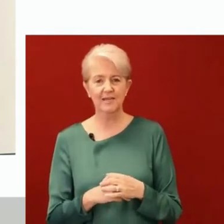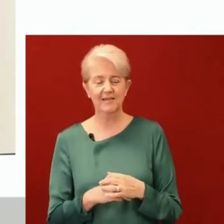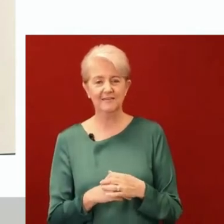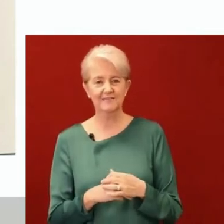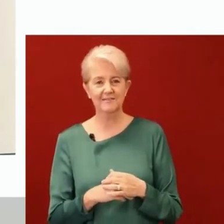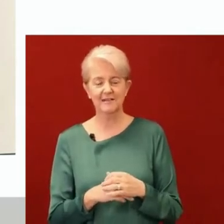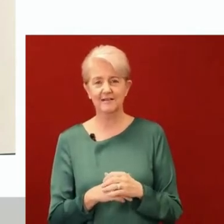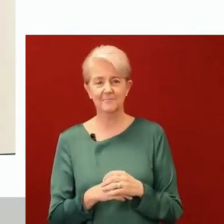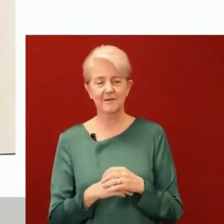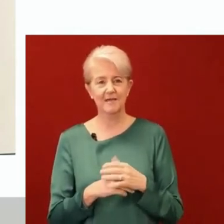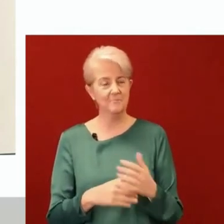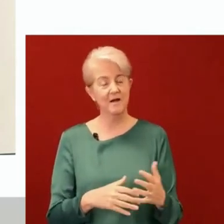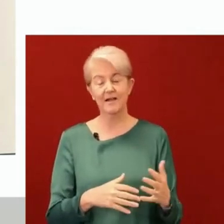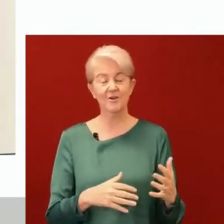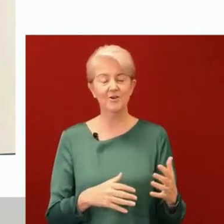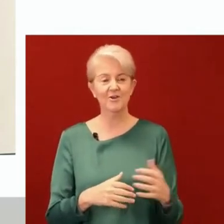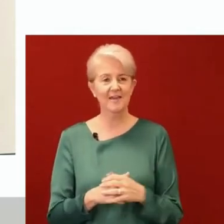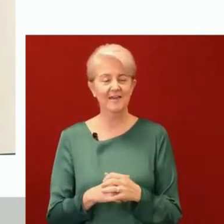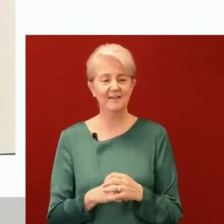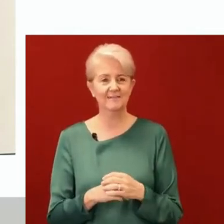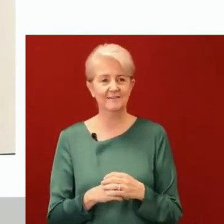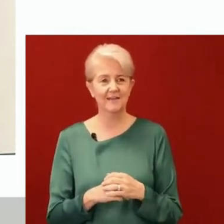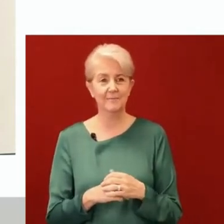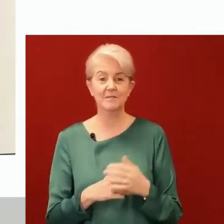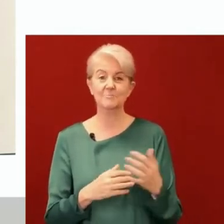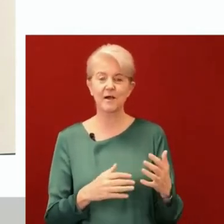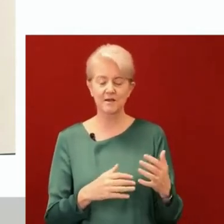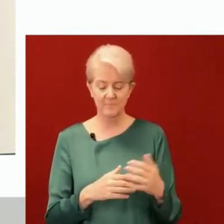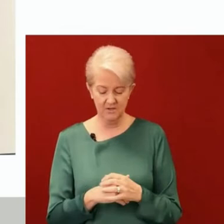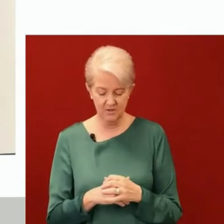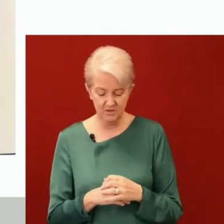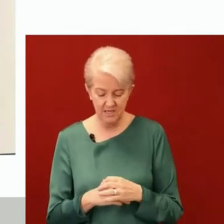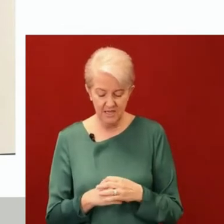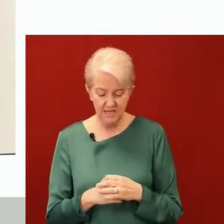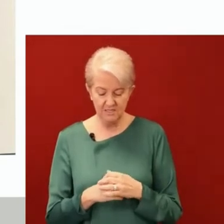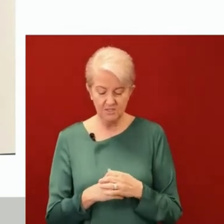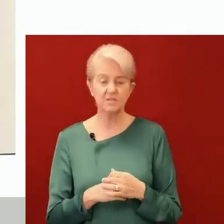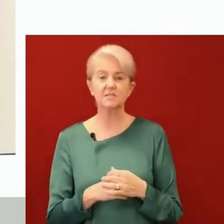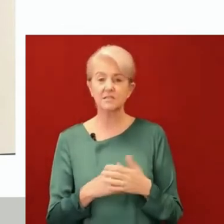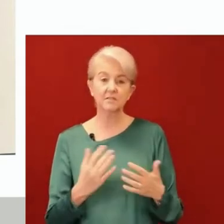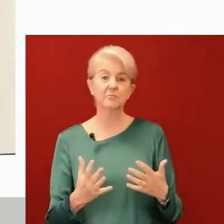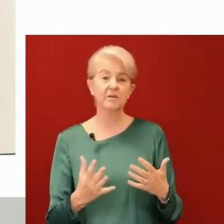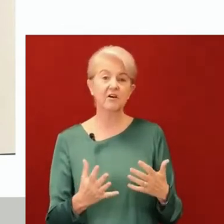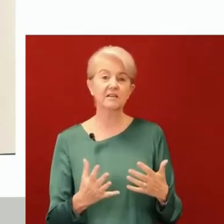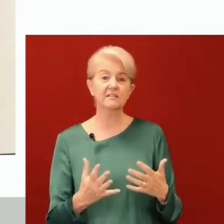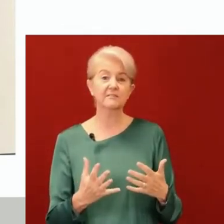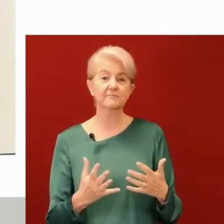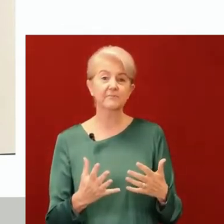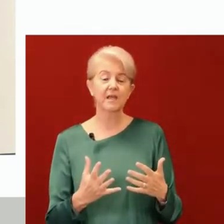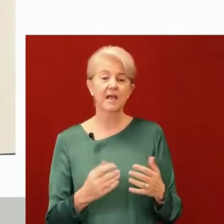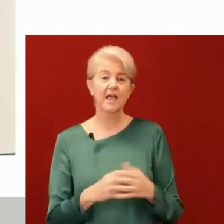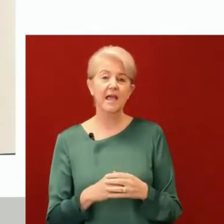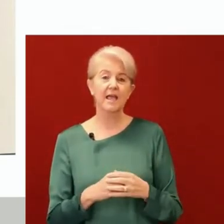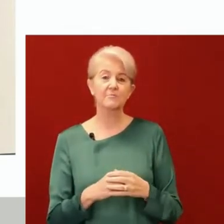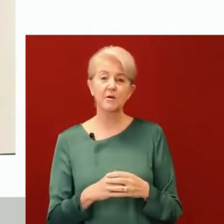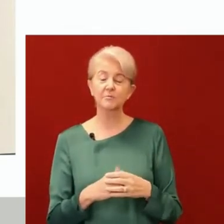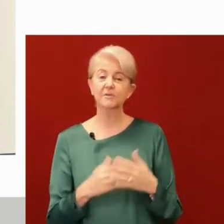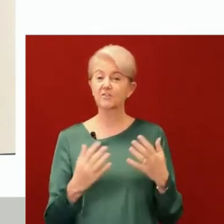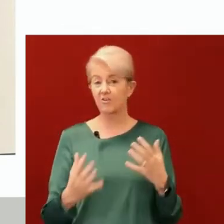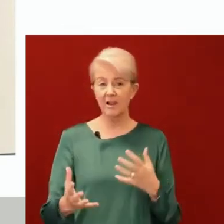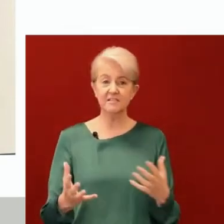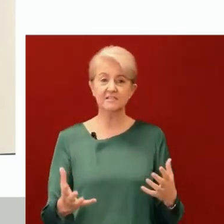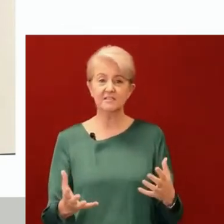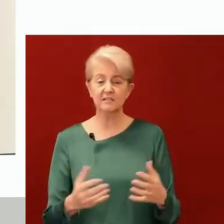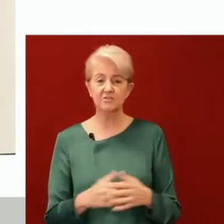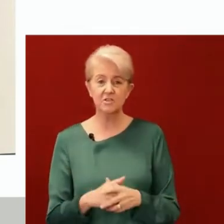her and admire her and am inspired by her, is just a little bit crazy. And probably